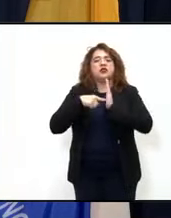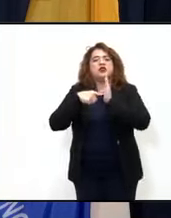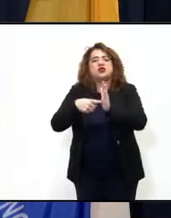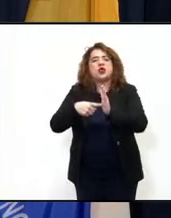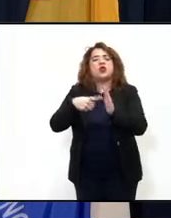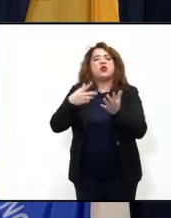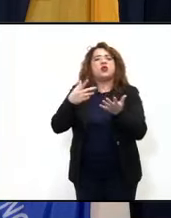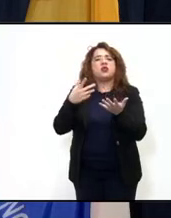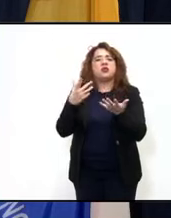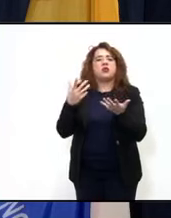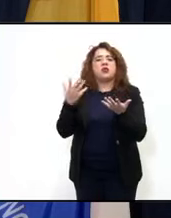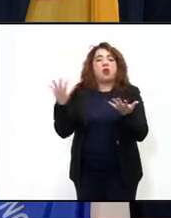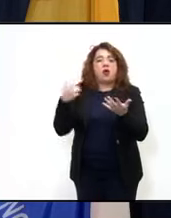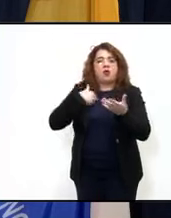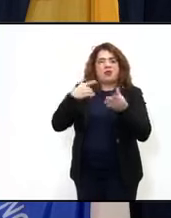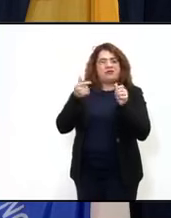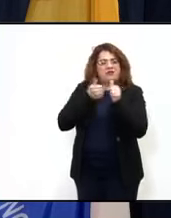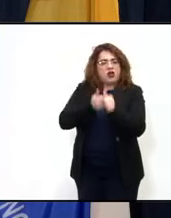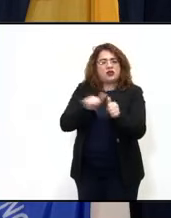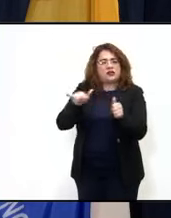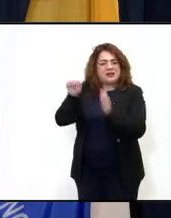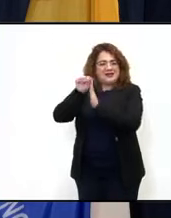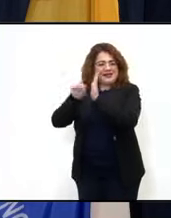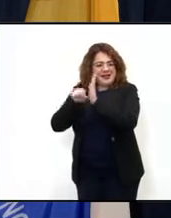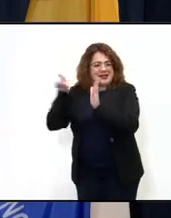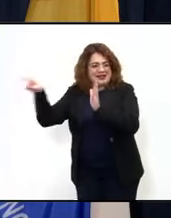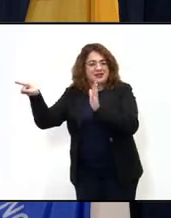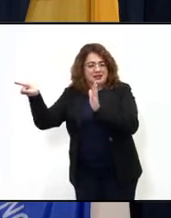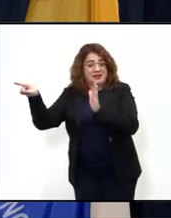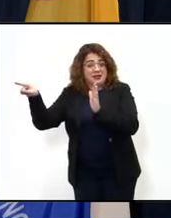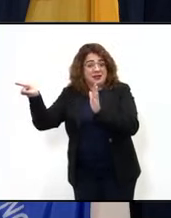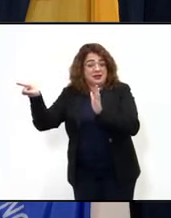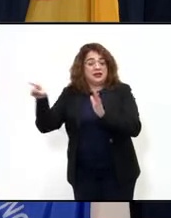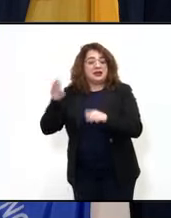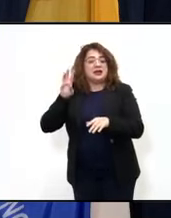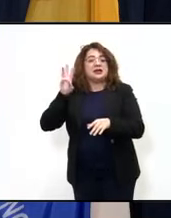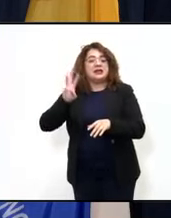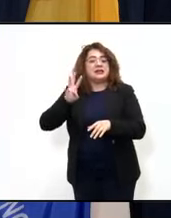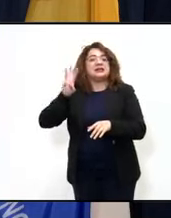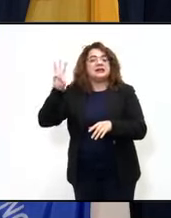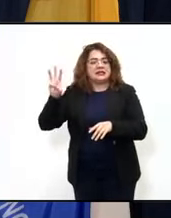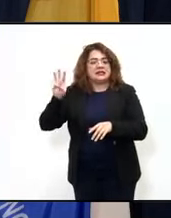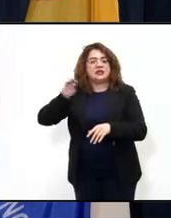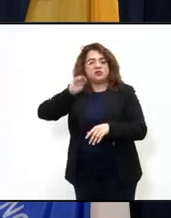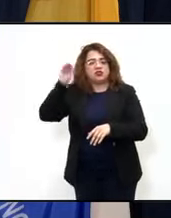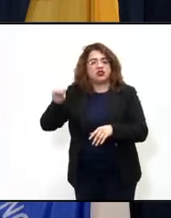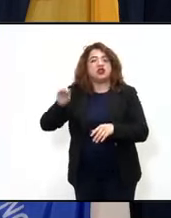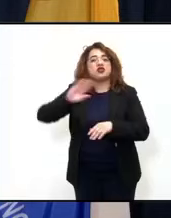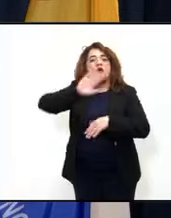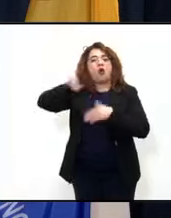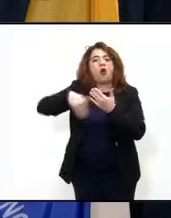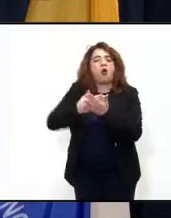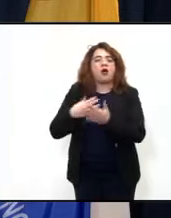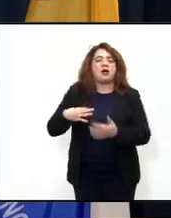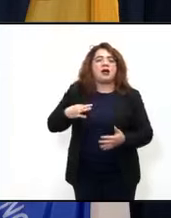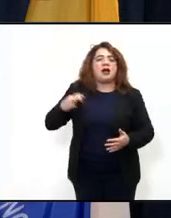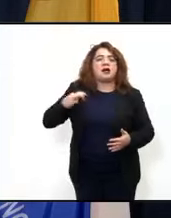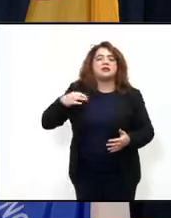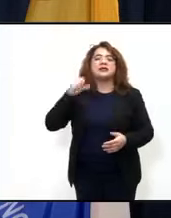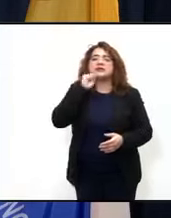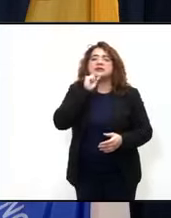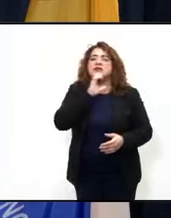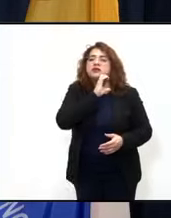the state. We are at almost 66% of all eligible seniors in the city of Long Beach. In